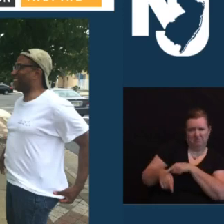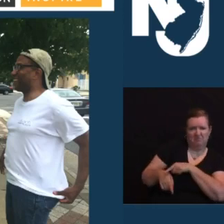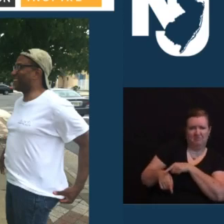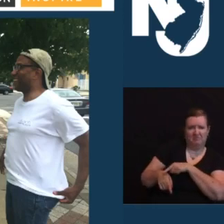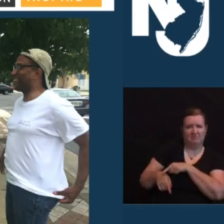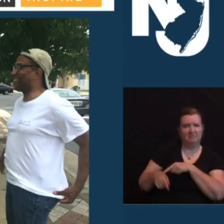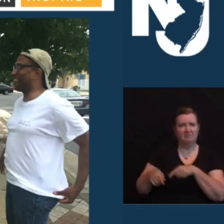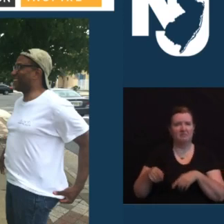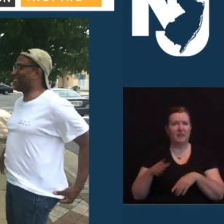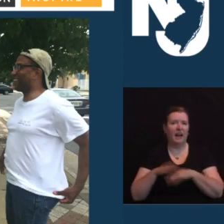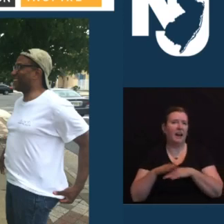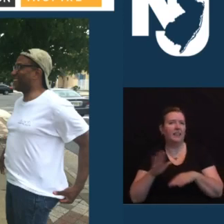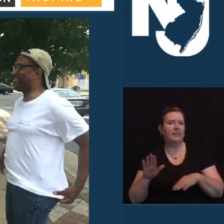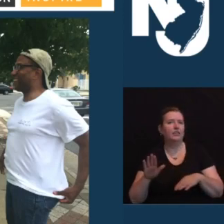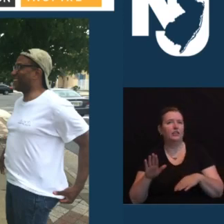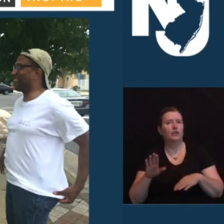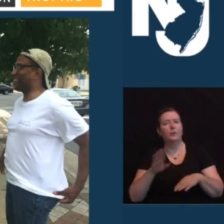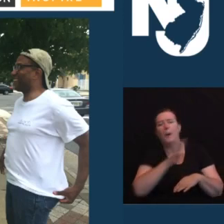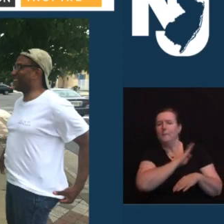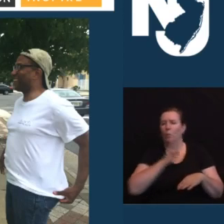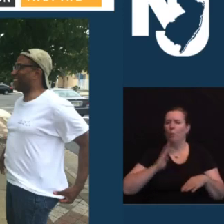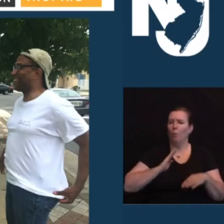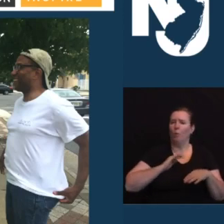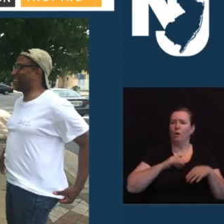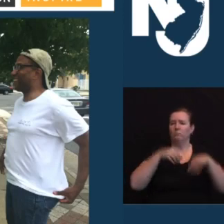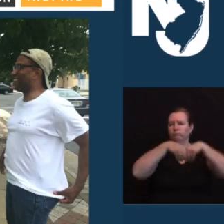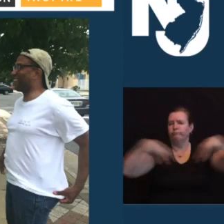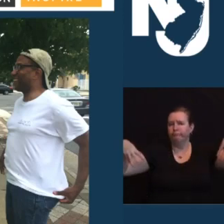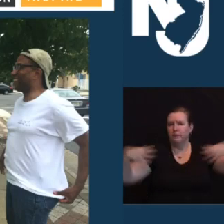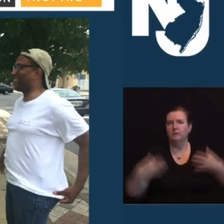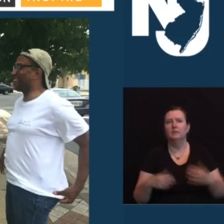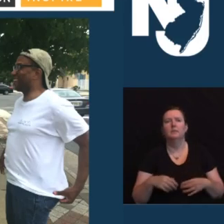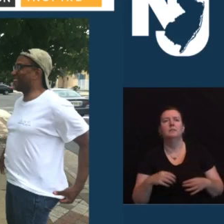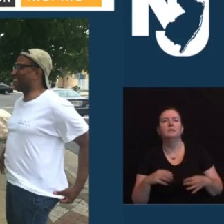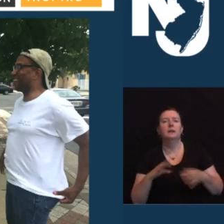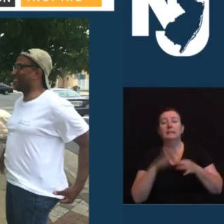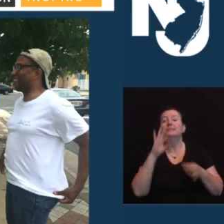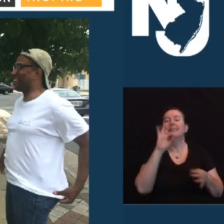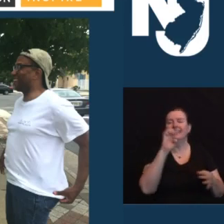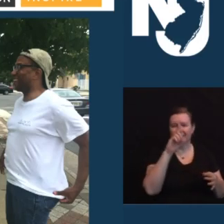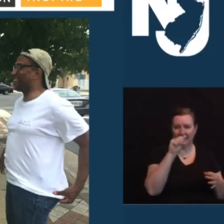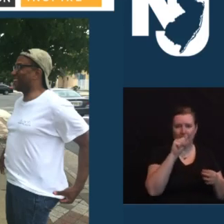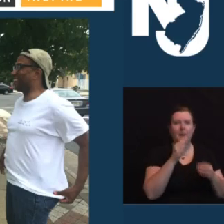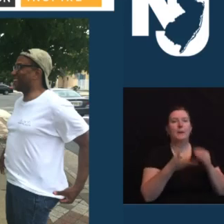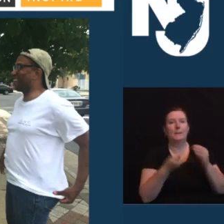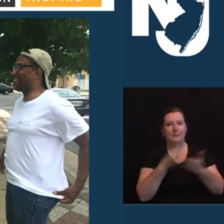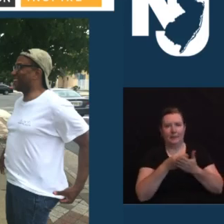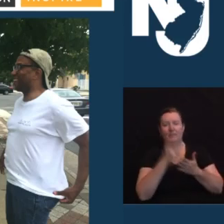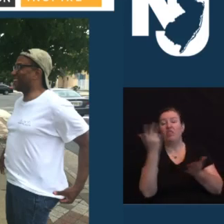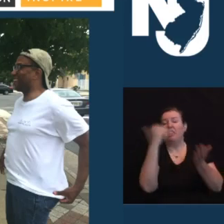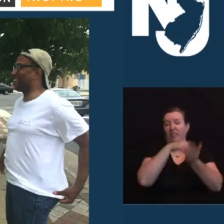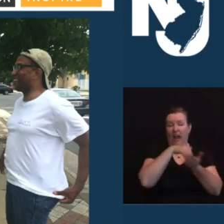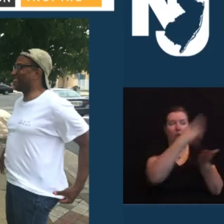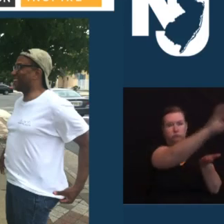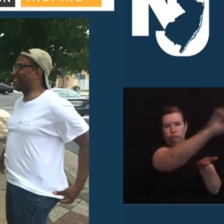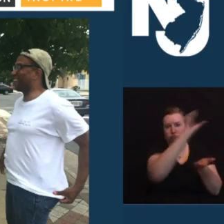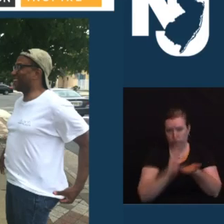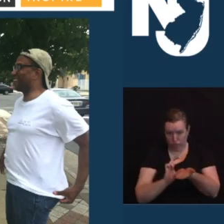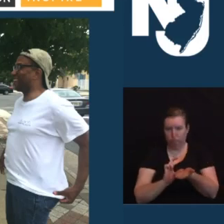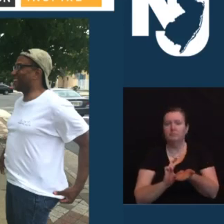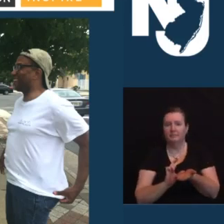their mission strong, the foundation worked with the EDA to receive a $3,000 in grant funding and $42,000 in a